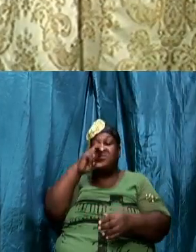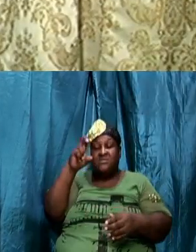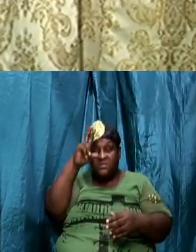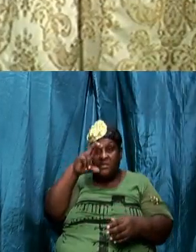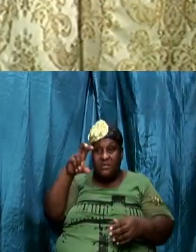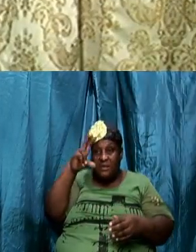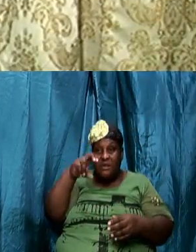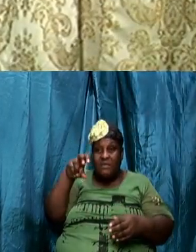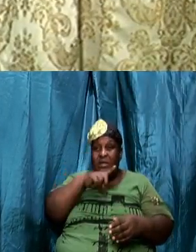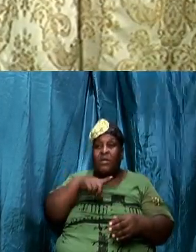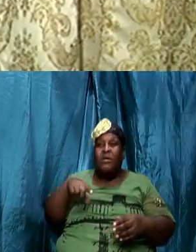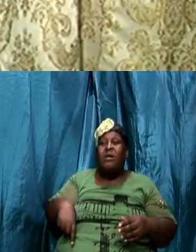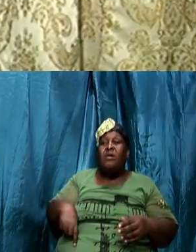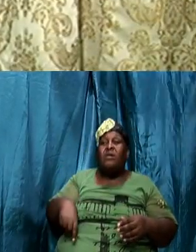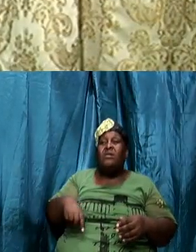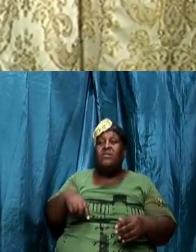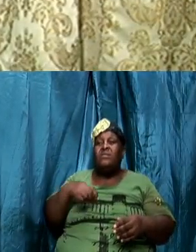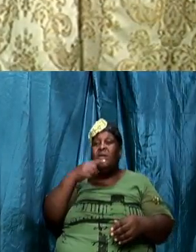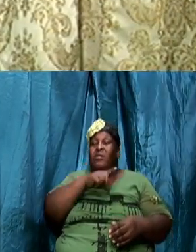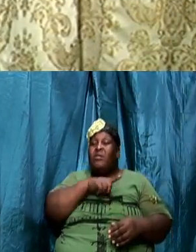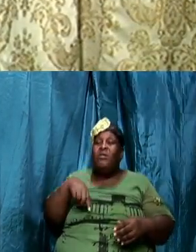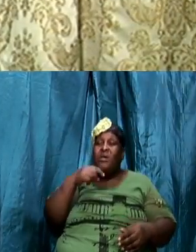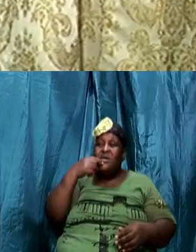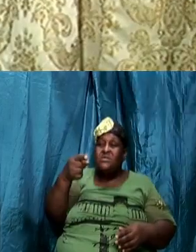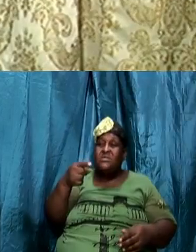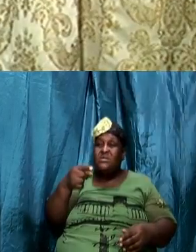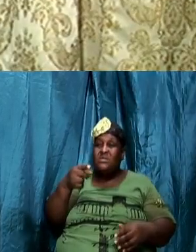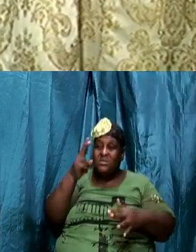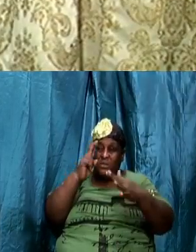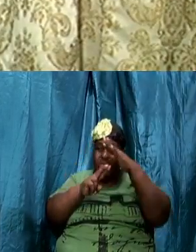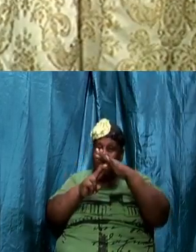Lord said, who are those men?